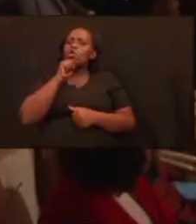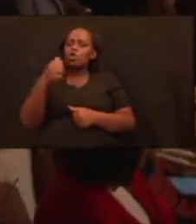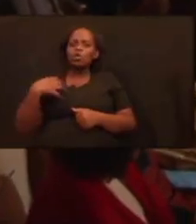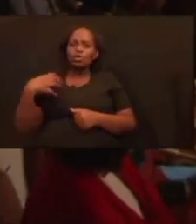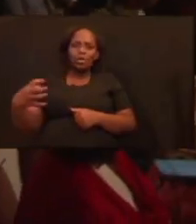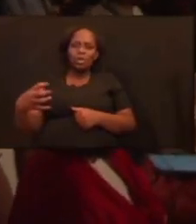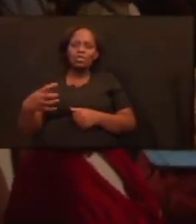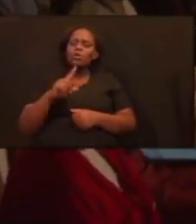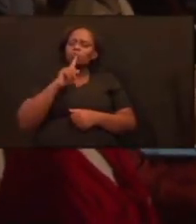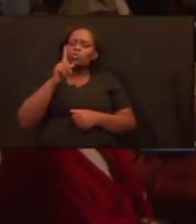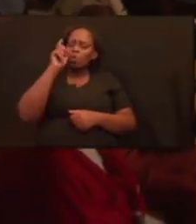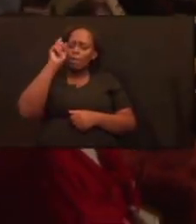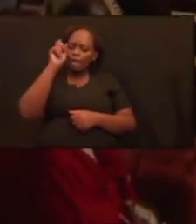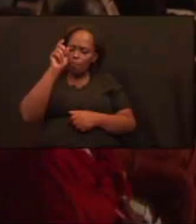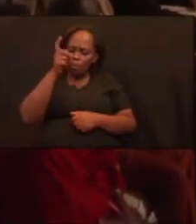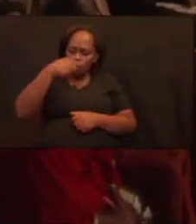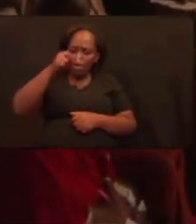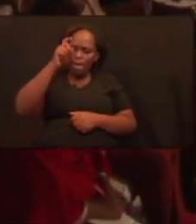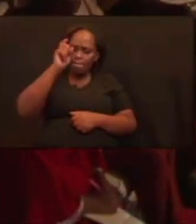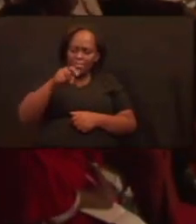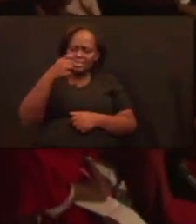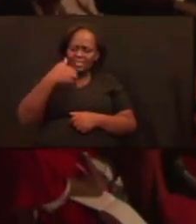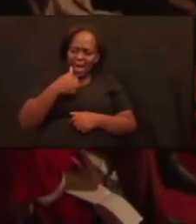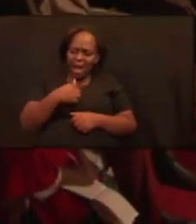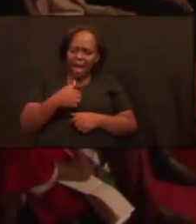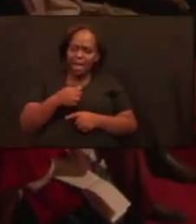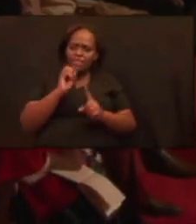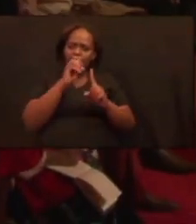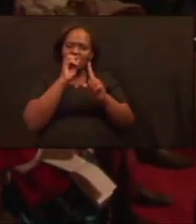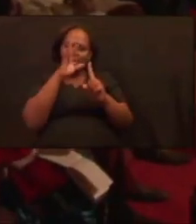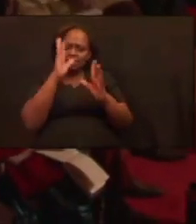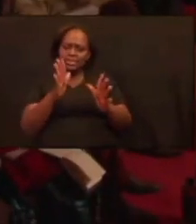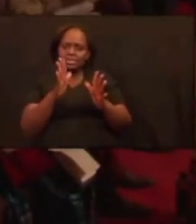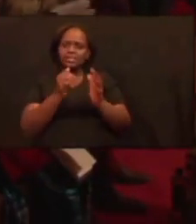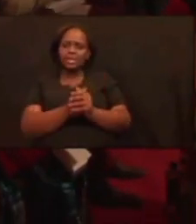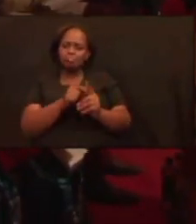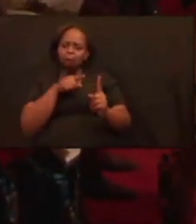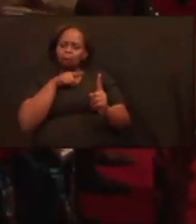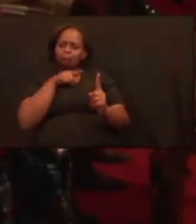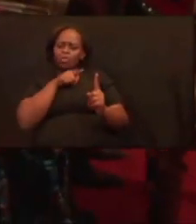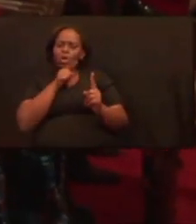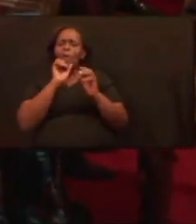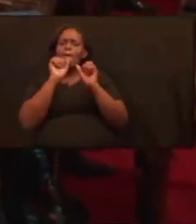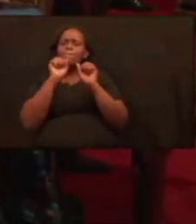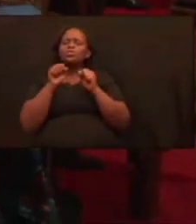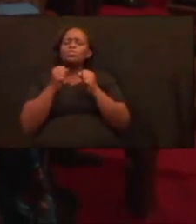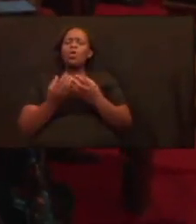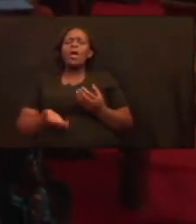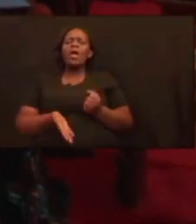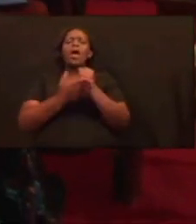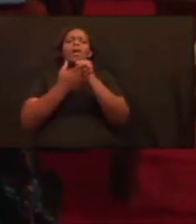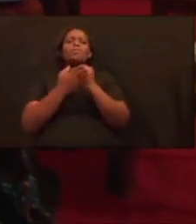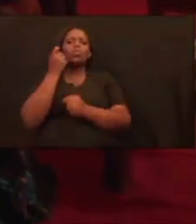we must have models, physical models, that will help to enhance